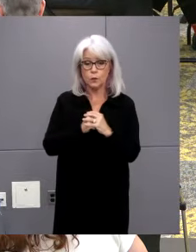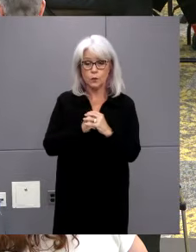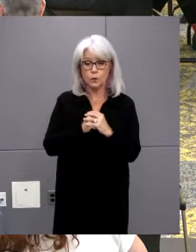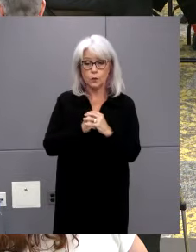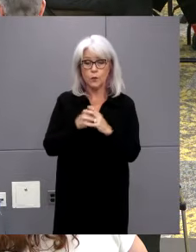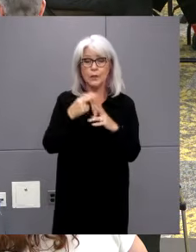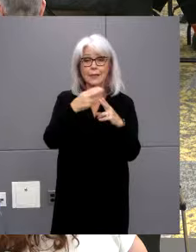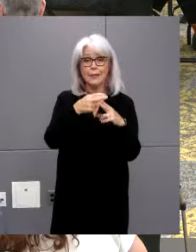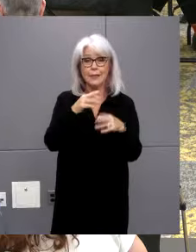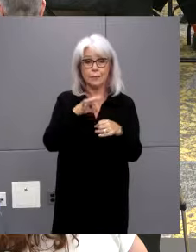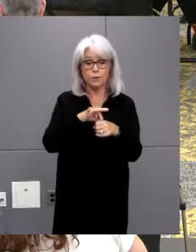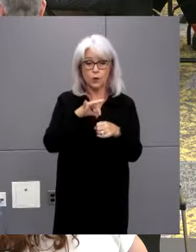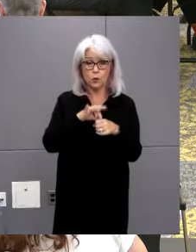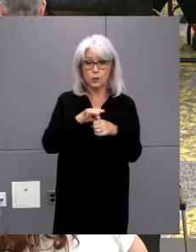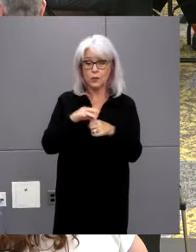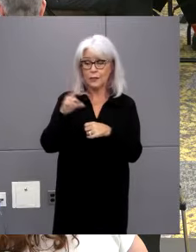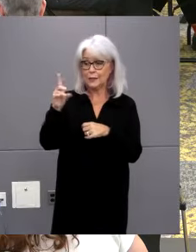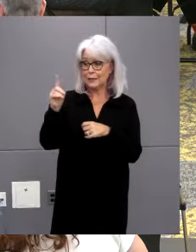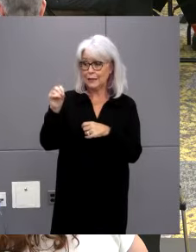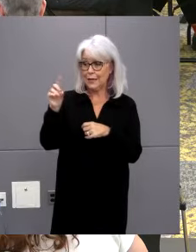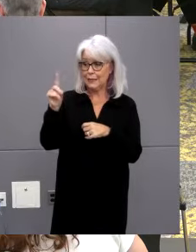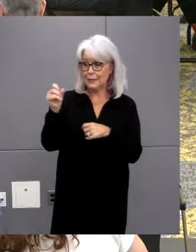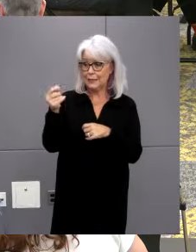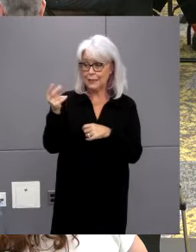Roll call vote. Trustee Dotson?